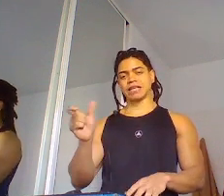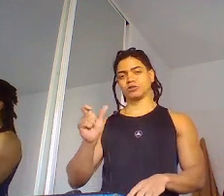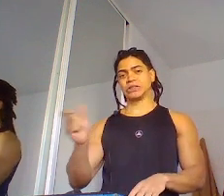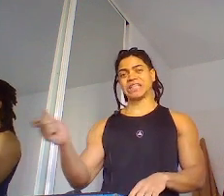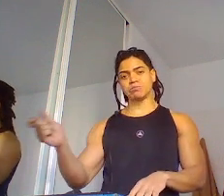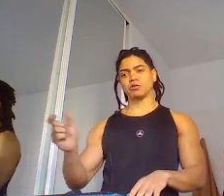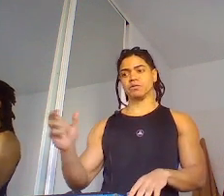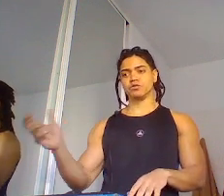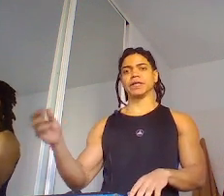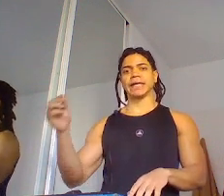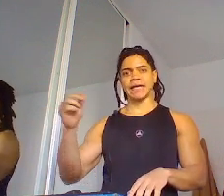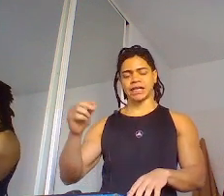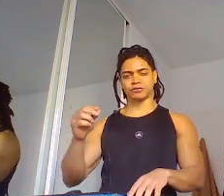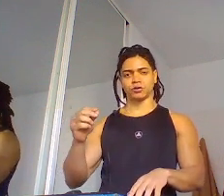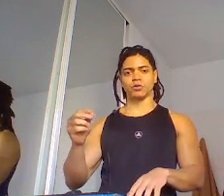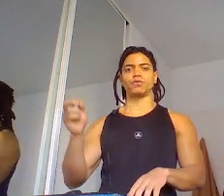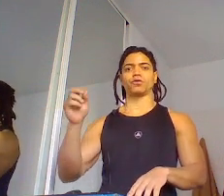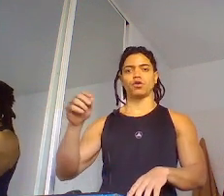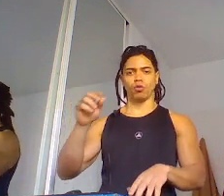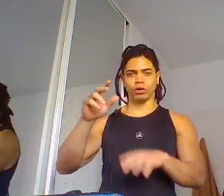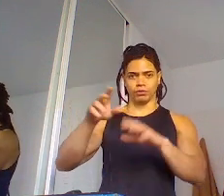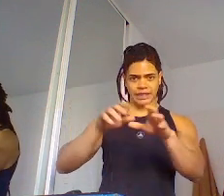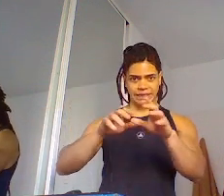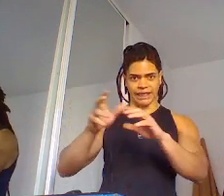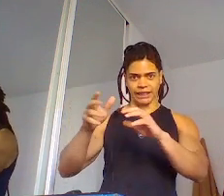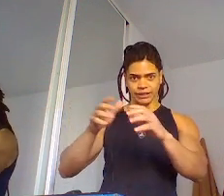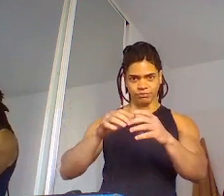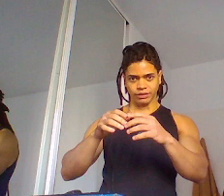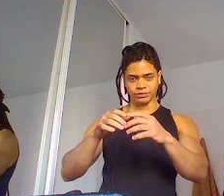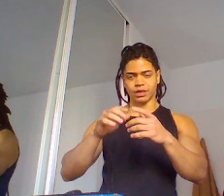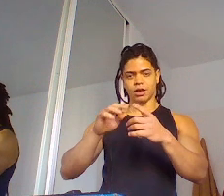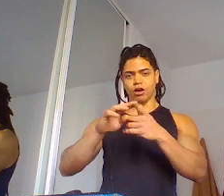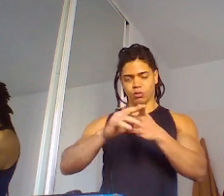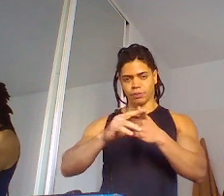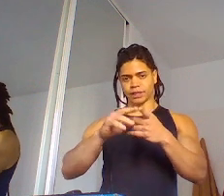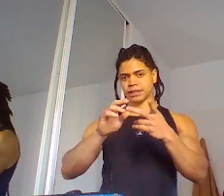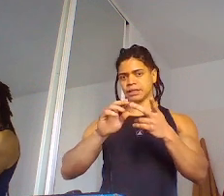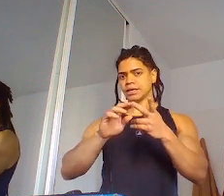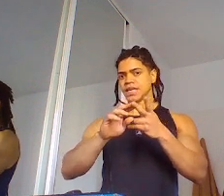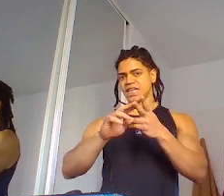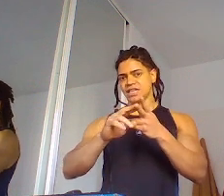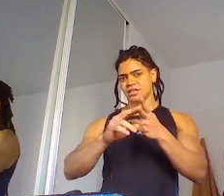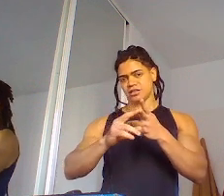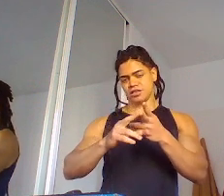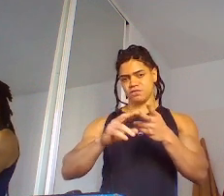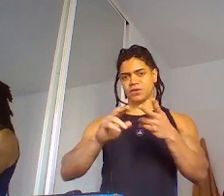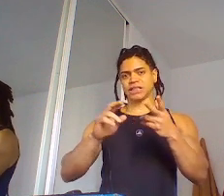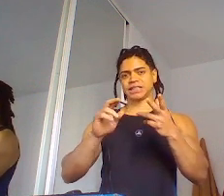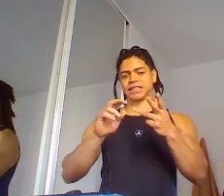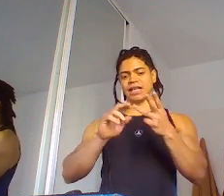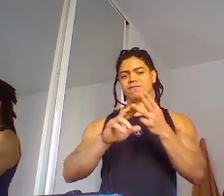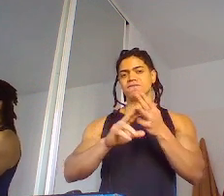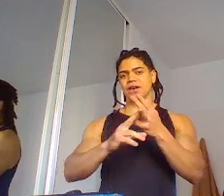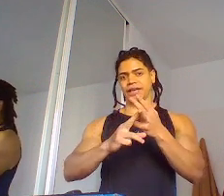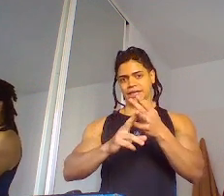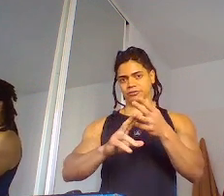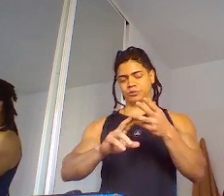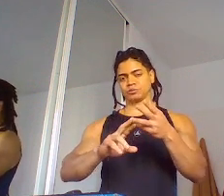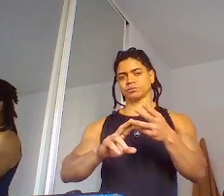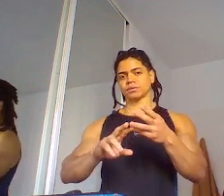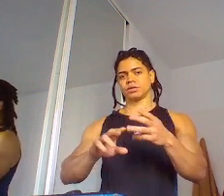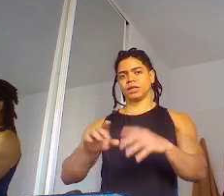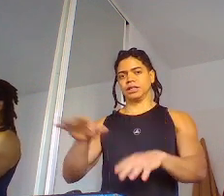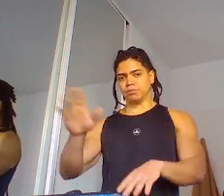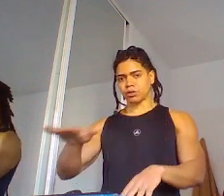the cash flow statement review the cash flow from one of these activities: operating, investing, and